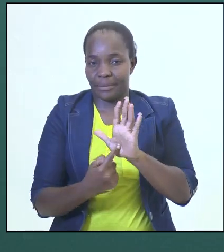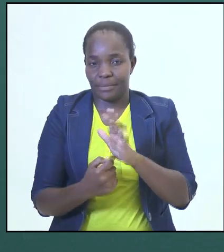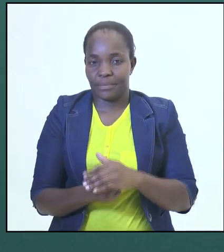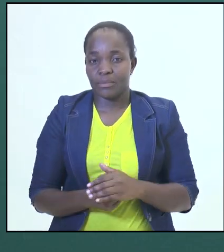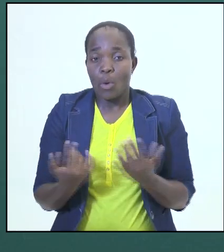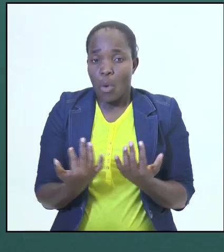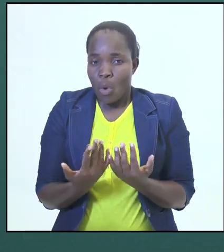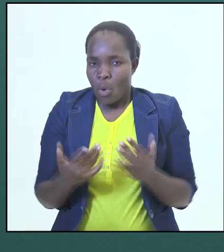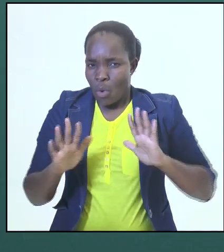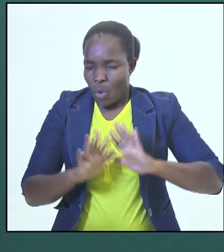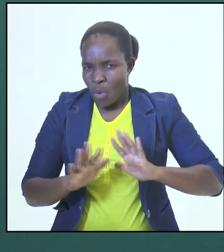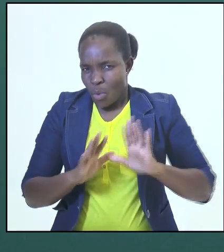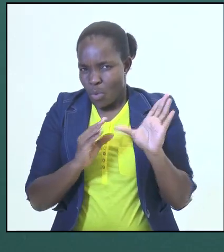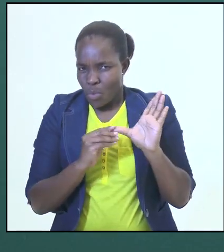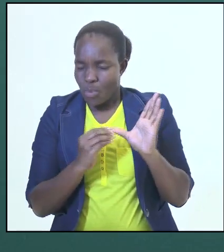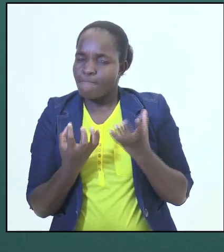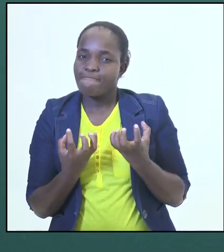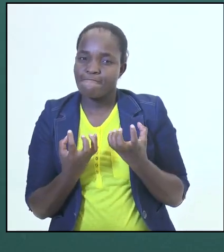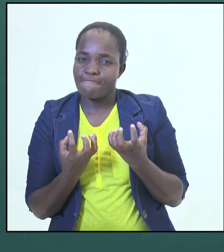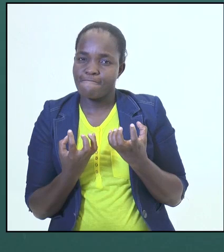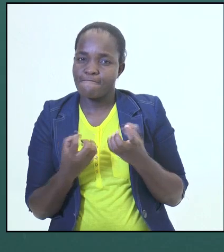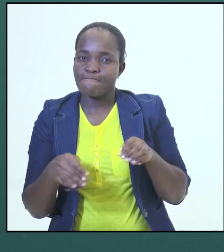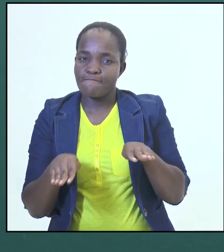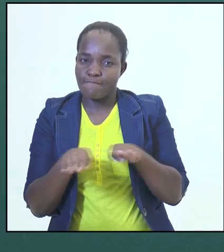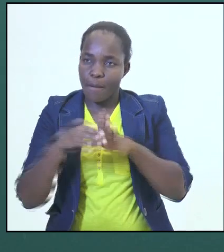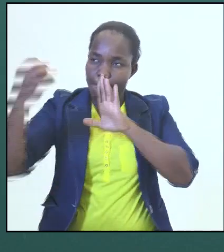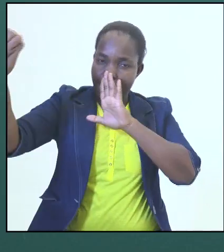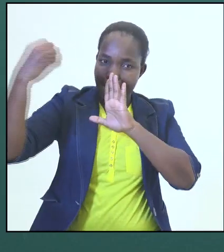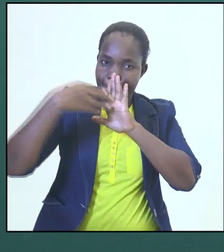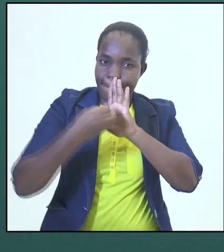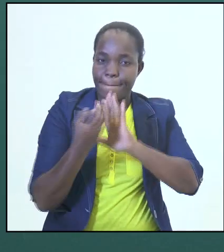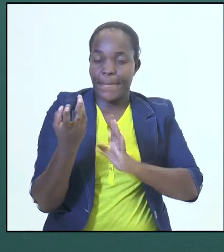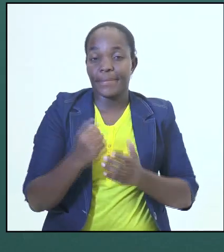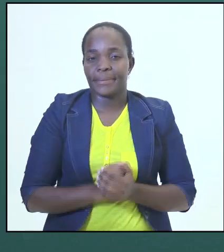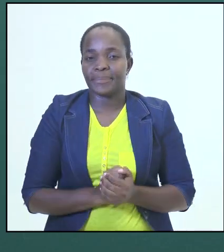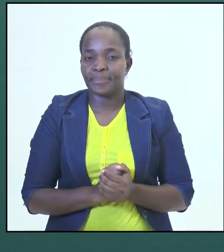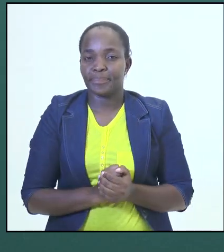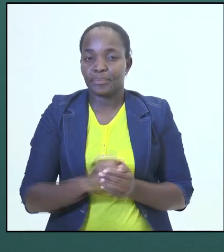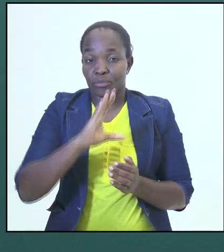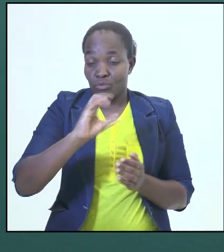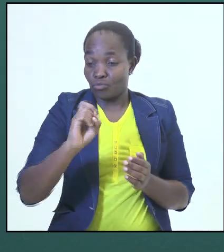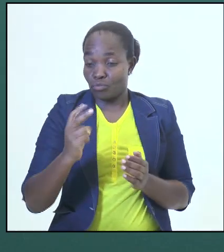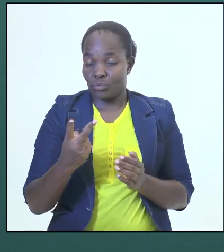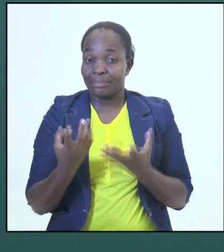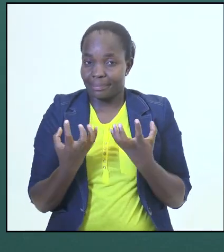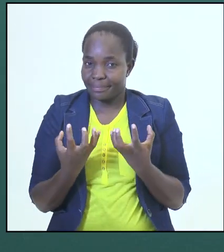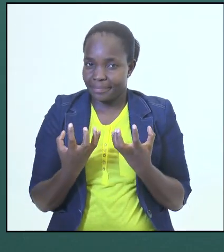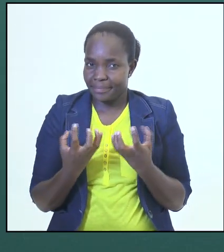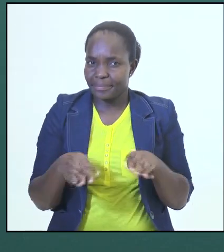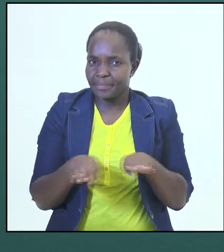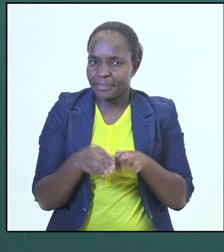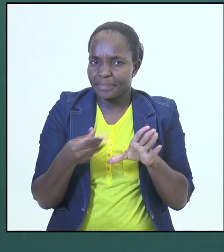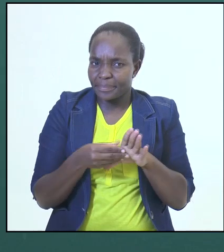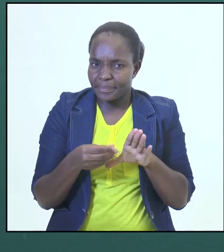green color of leaves is needed for photosynthesis, and carbon dioxide is needed for the starch